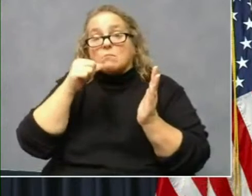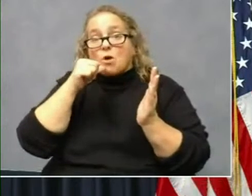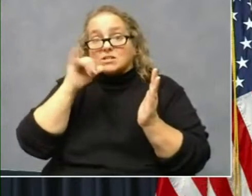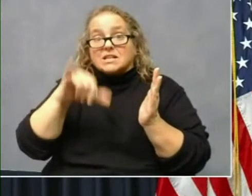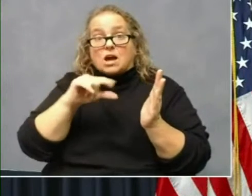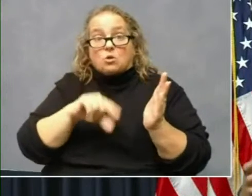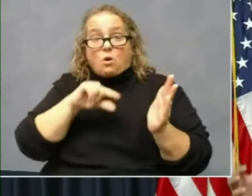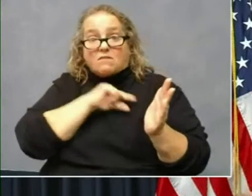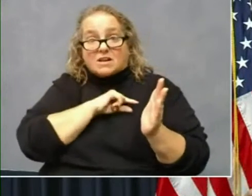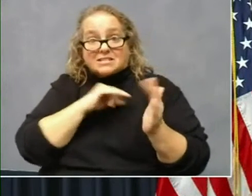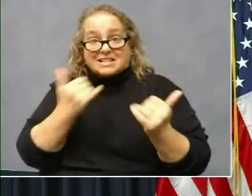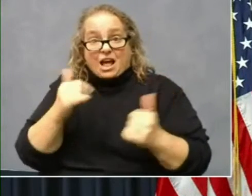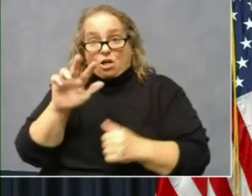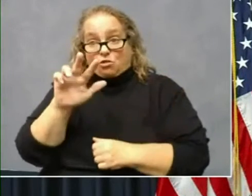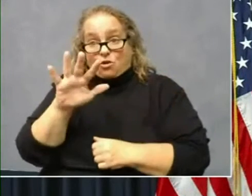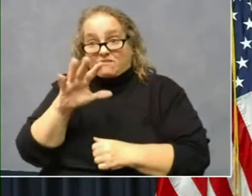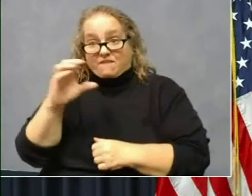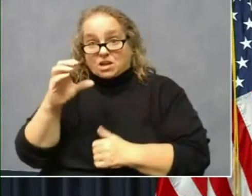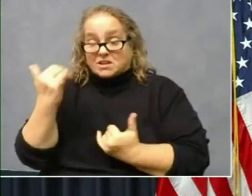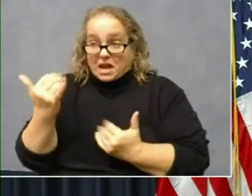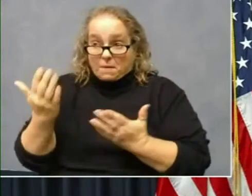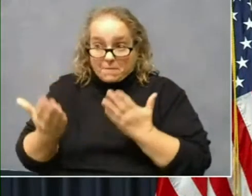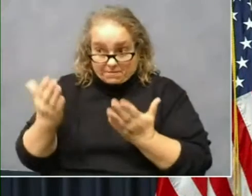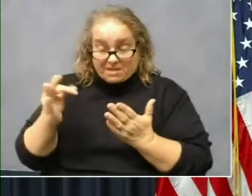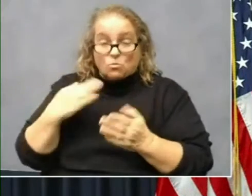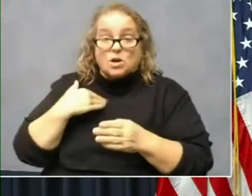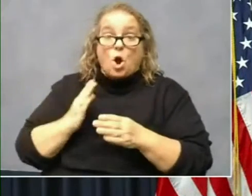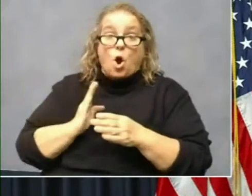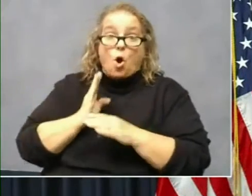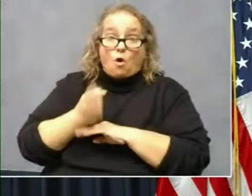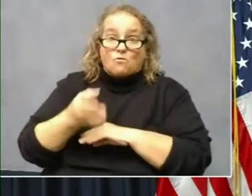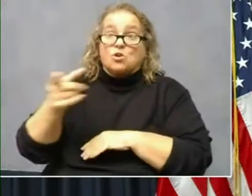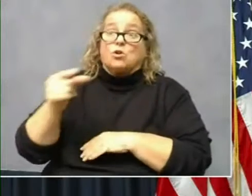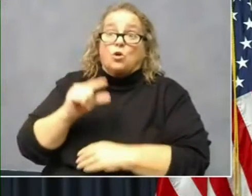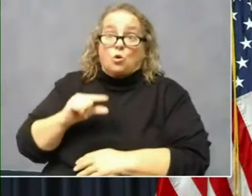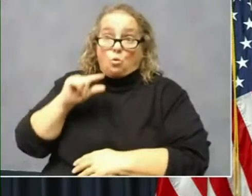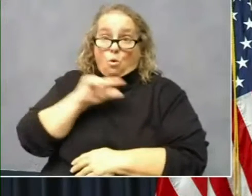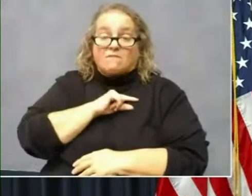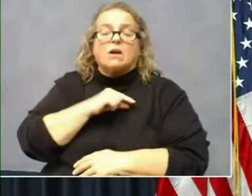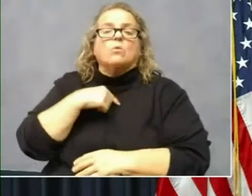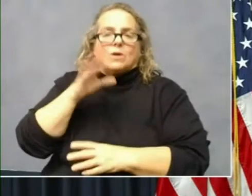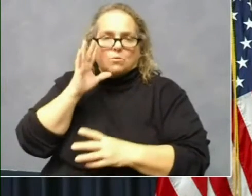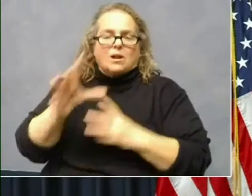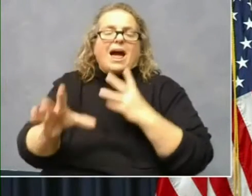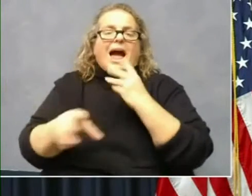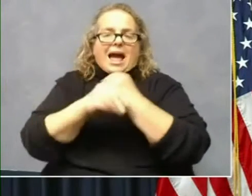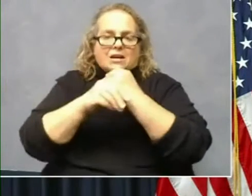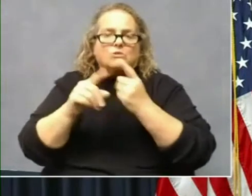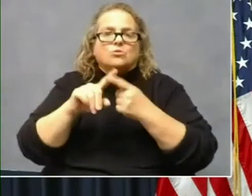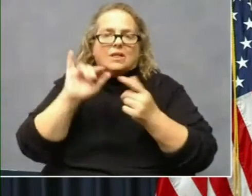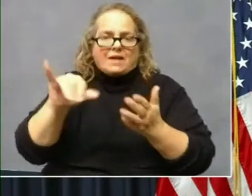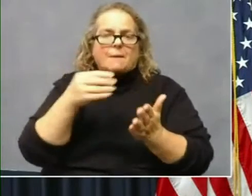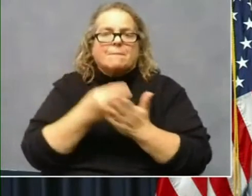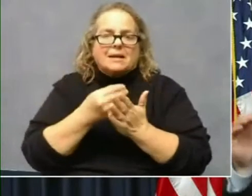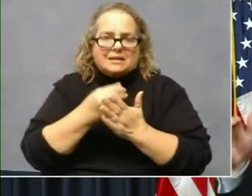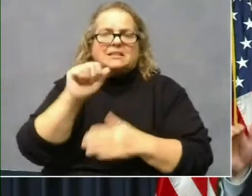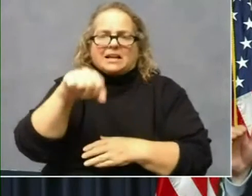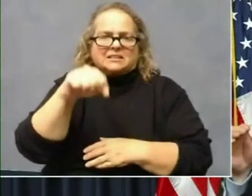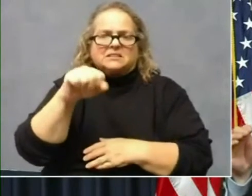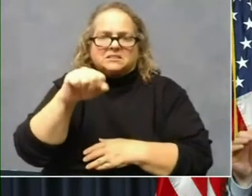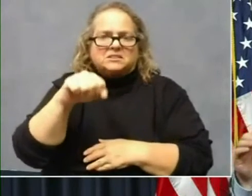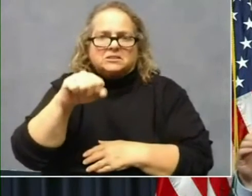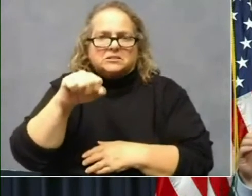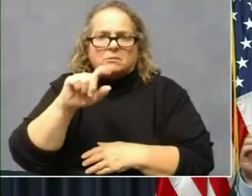might. As long as we go over that amount and they qualify, then we will add to that fund, certainly. And I don't know whether it